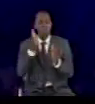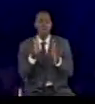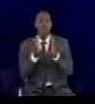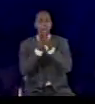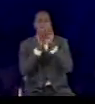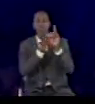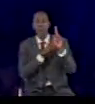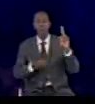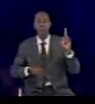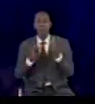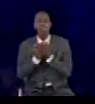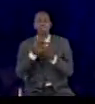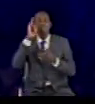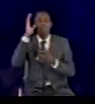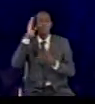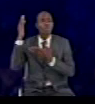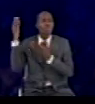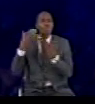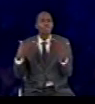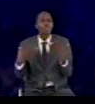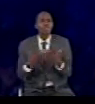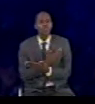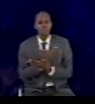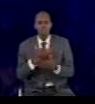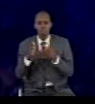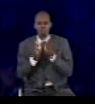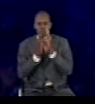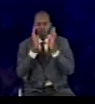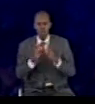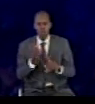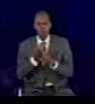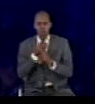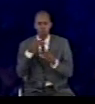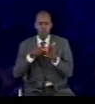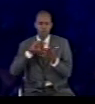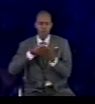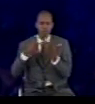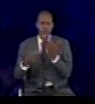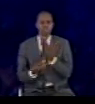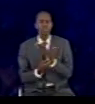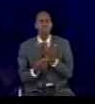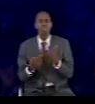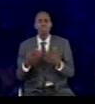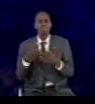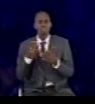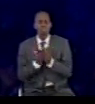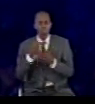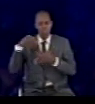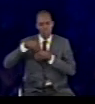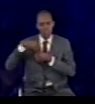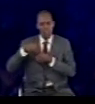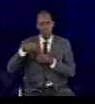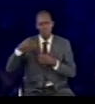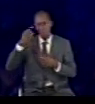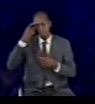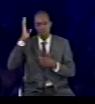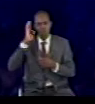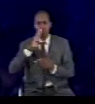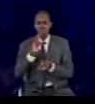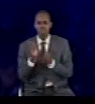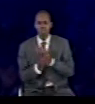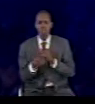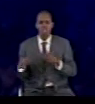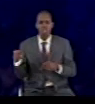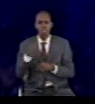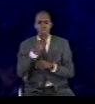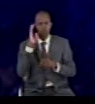will bring new converts from this program new converts they will the inner man will be changed they will be encouraged to